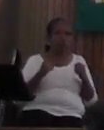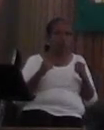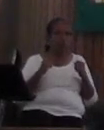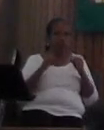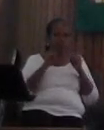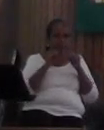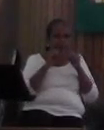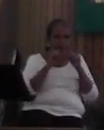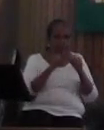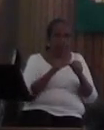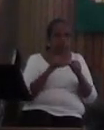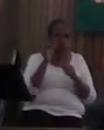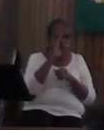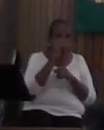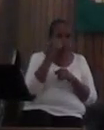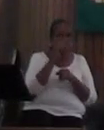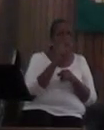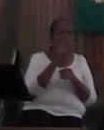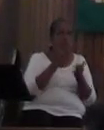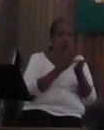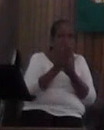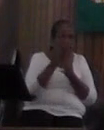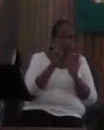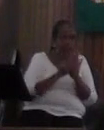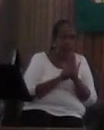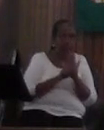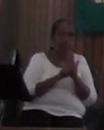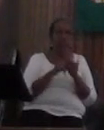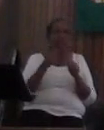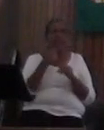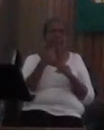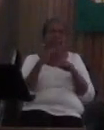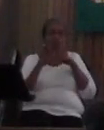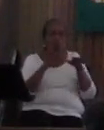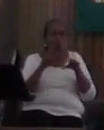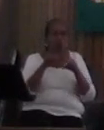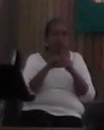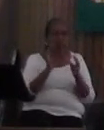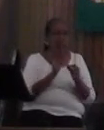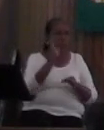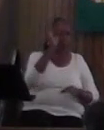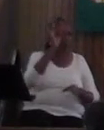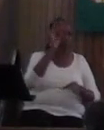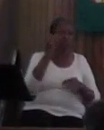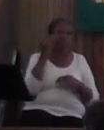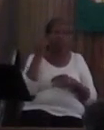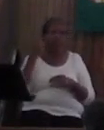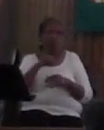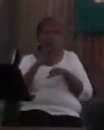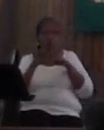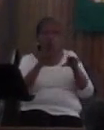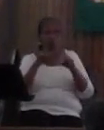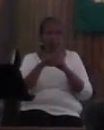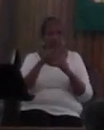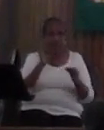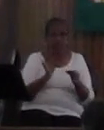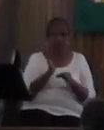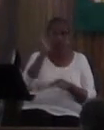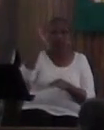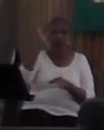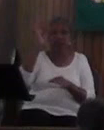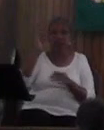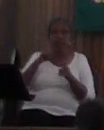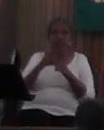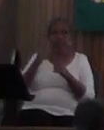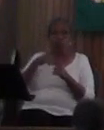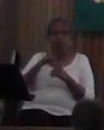righteousness. He commands us to walk in the Spirit. And if we walk in the Spirit, we